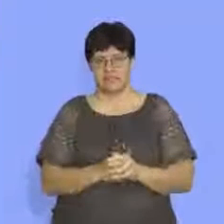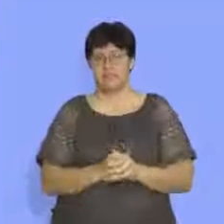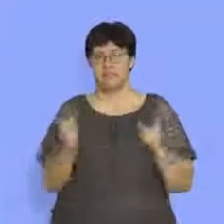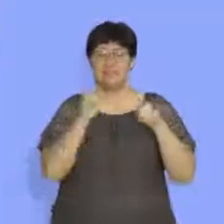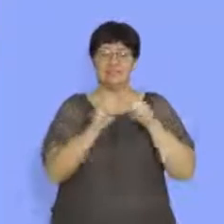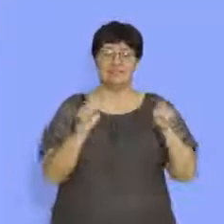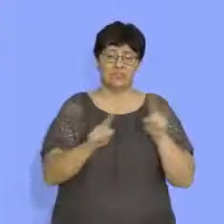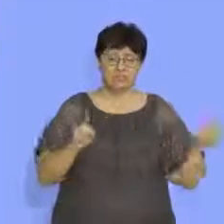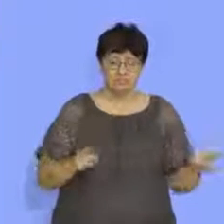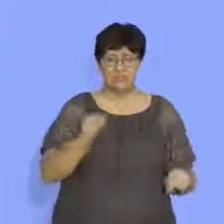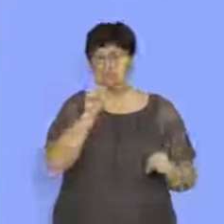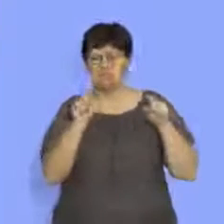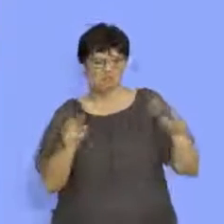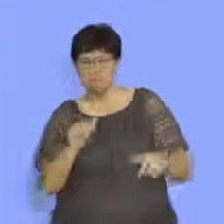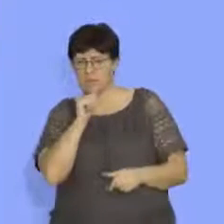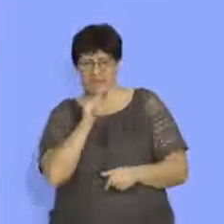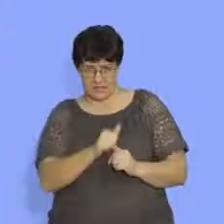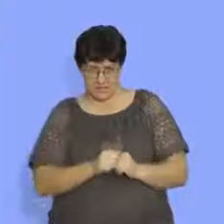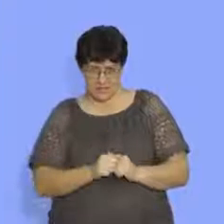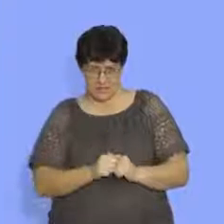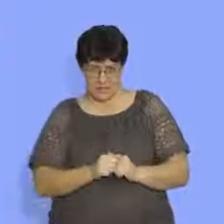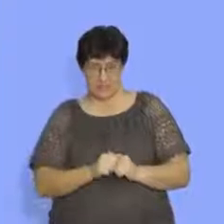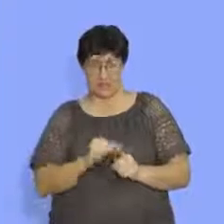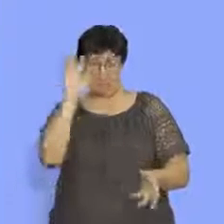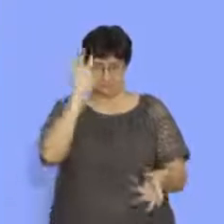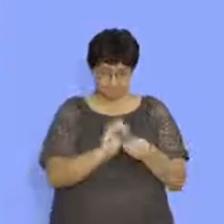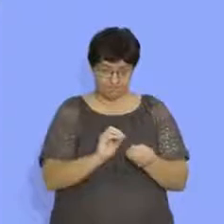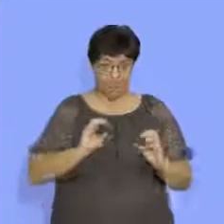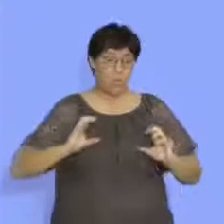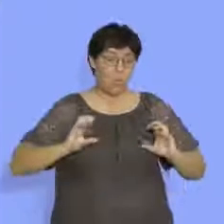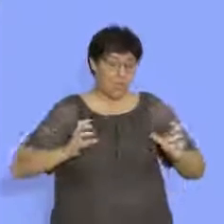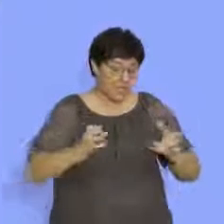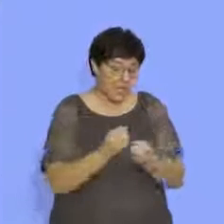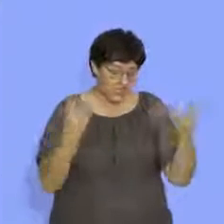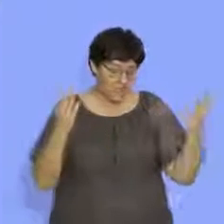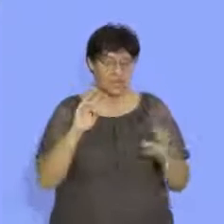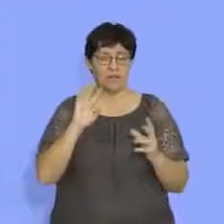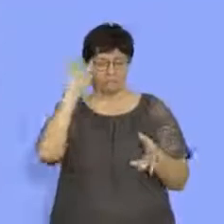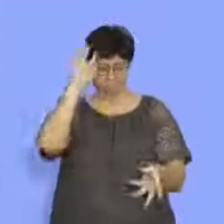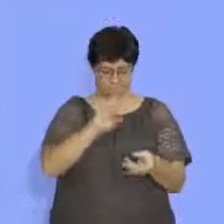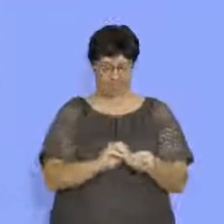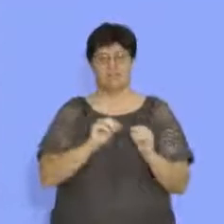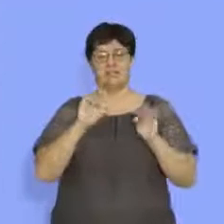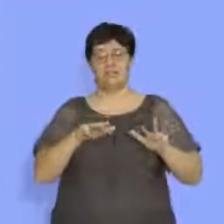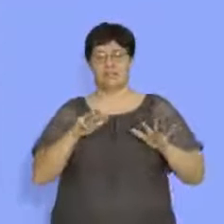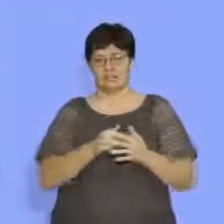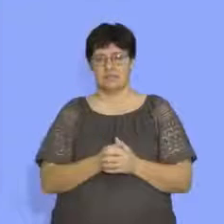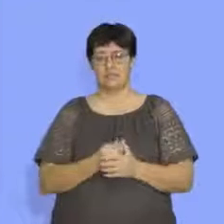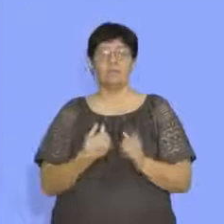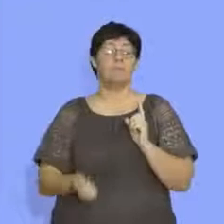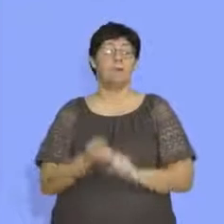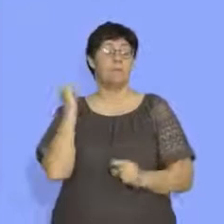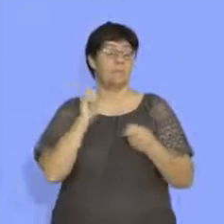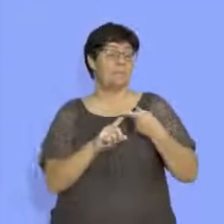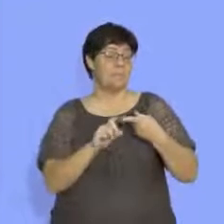what the different vehicles are, there's 19 wheels that you're gonna count. Now you need to